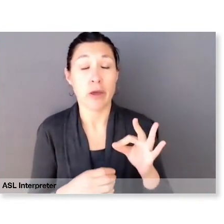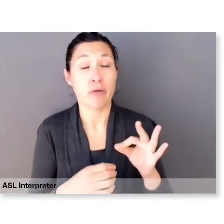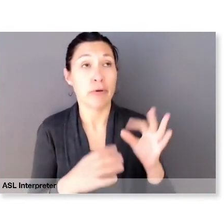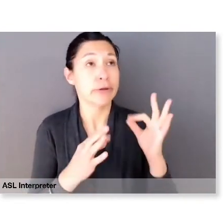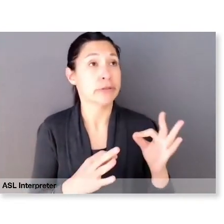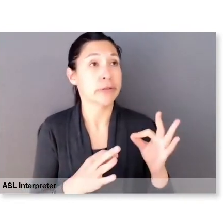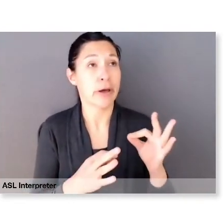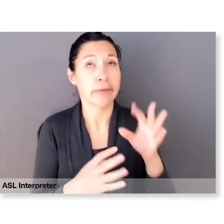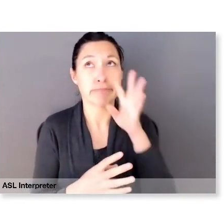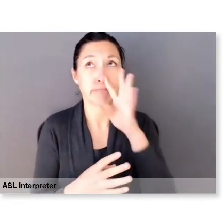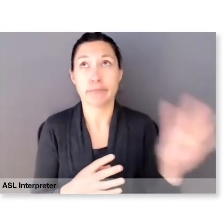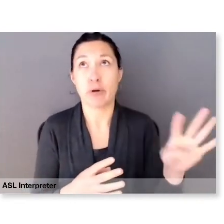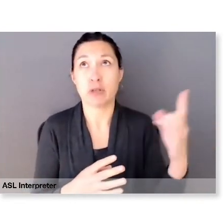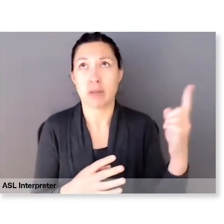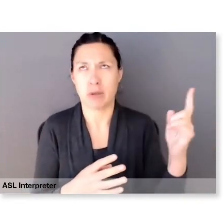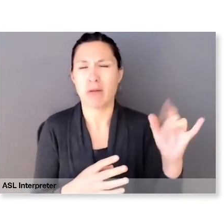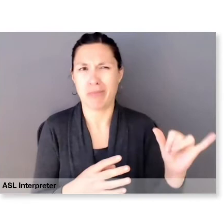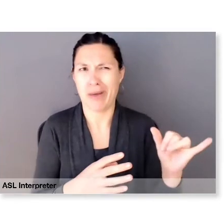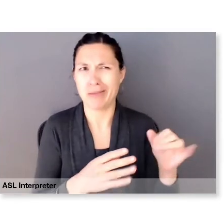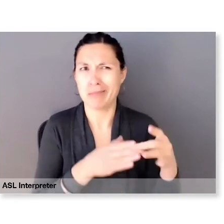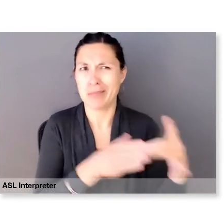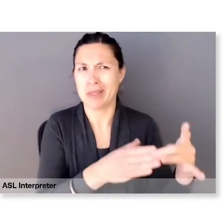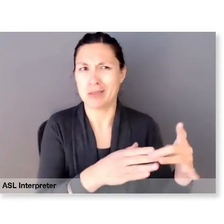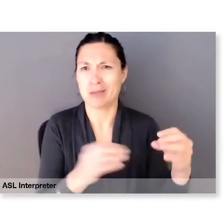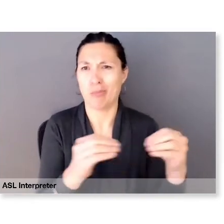but that there can be a point where we have